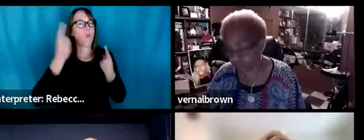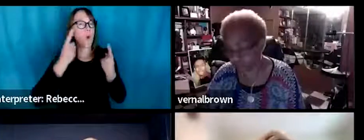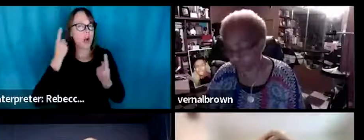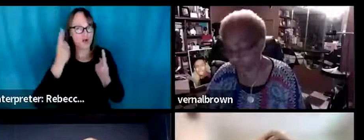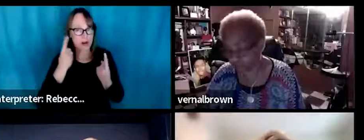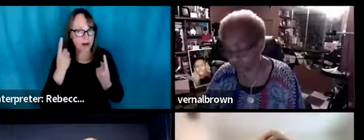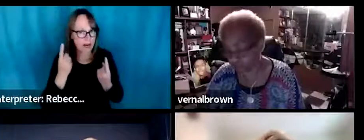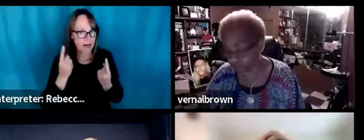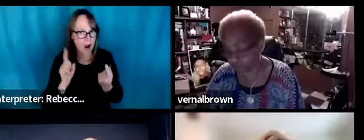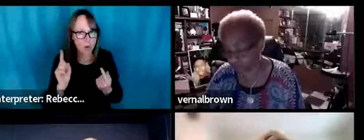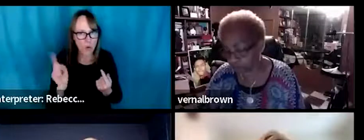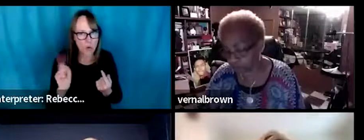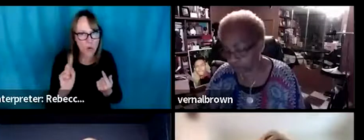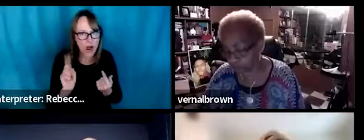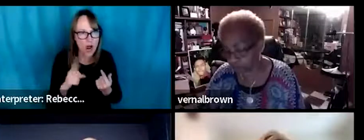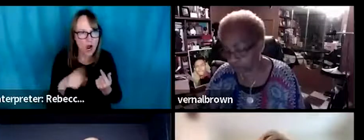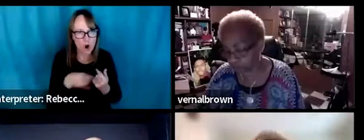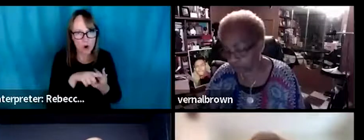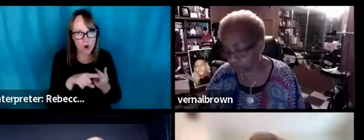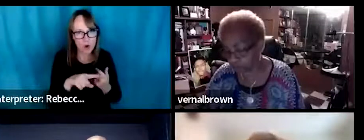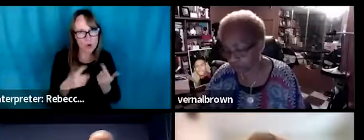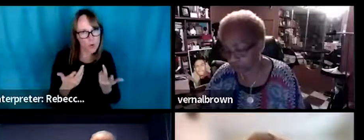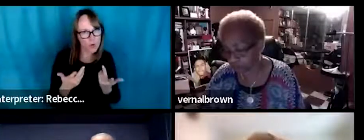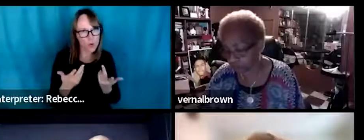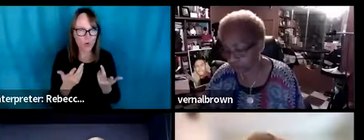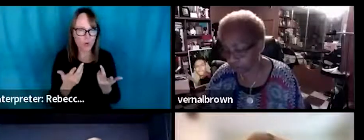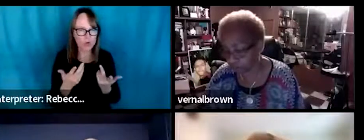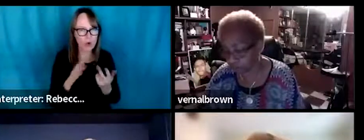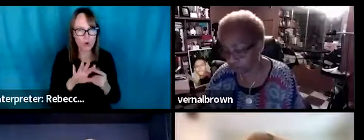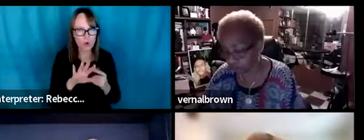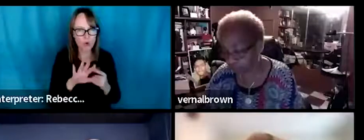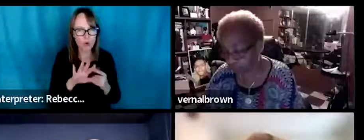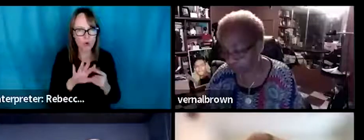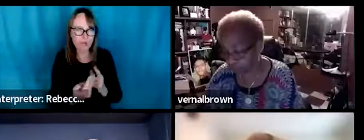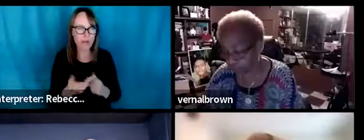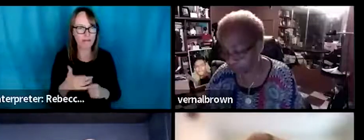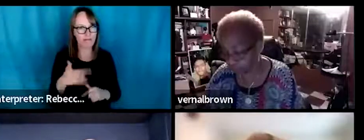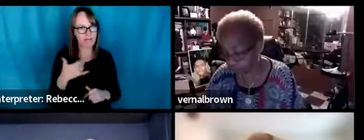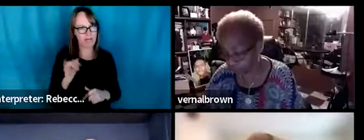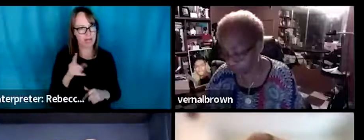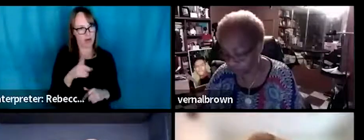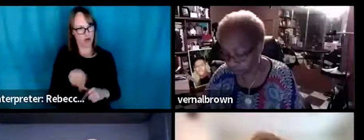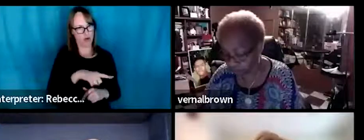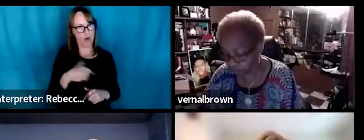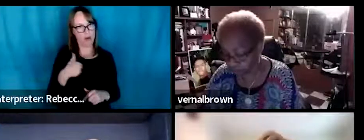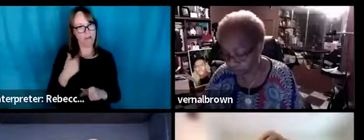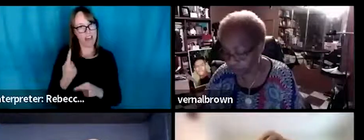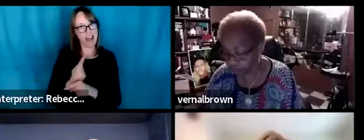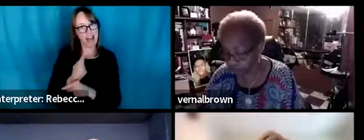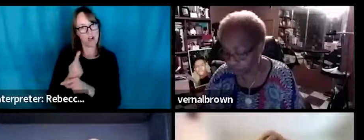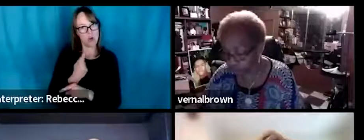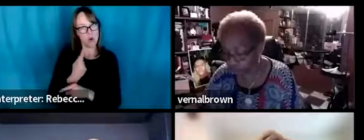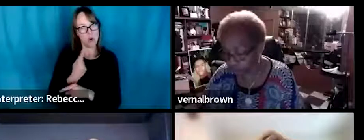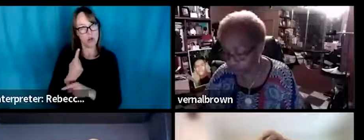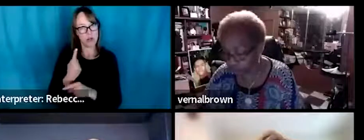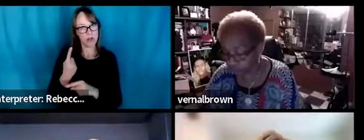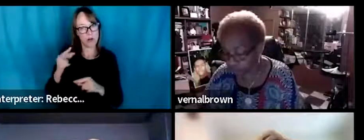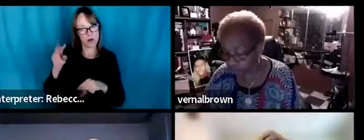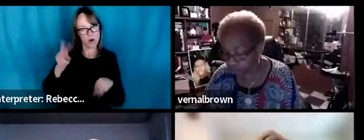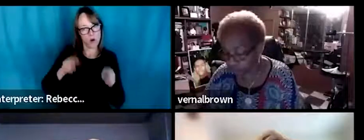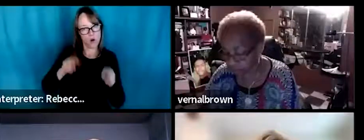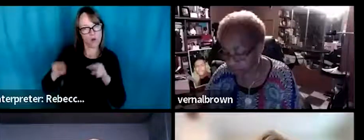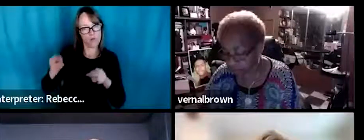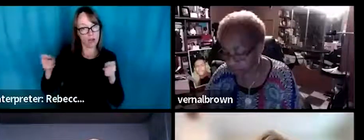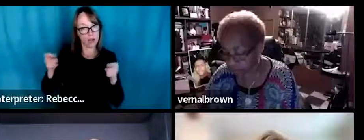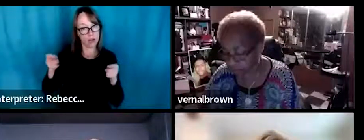that you feel that you have adequate oversight. And we're just making a recommendation as to where those normal adjustments